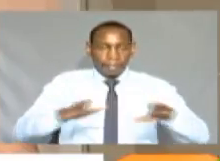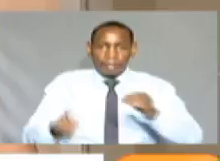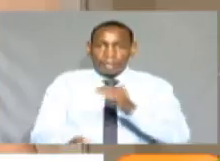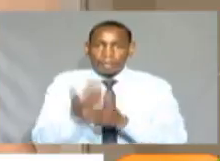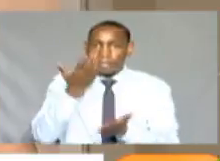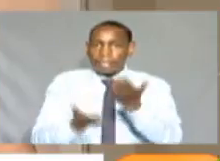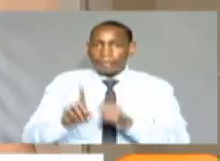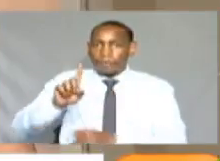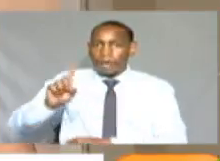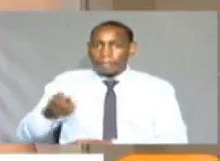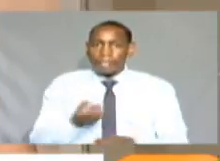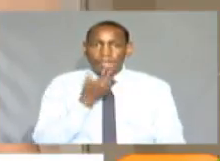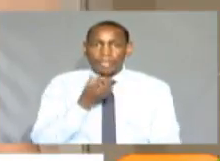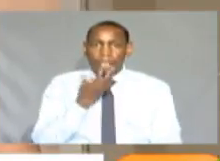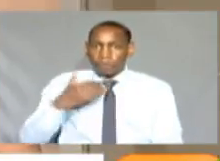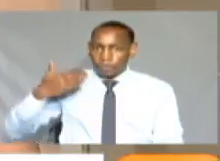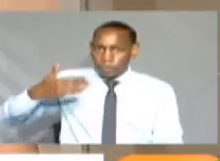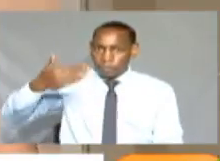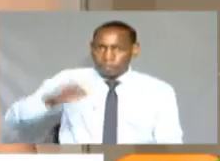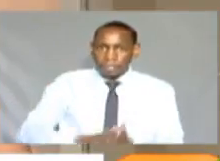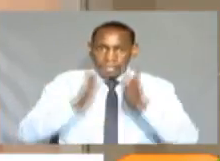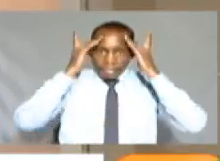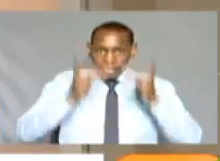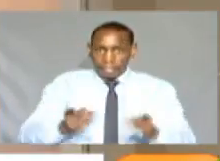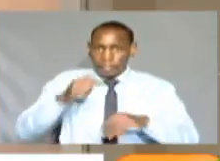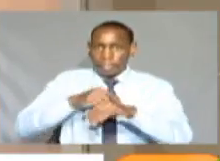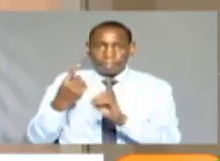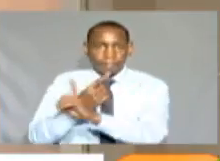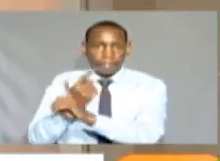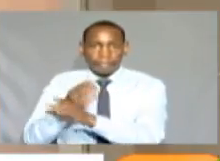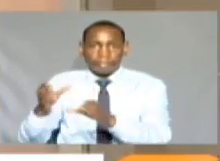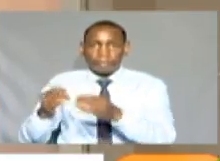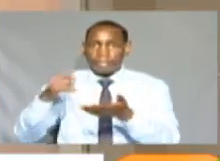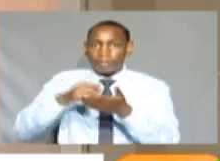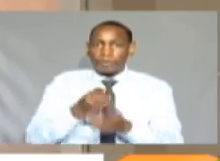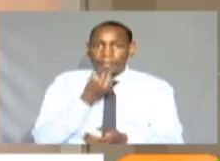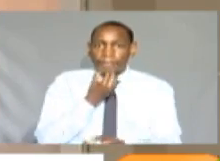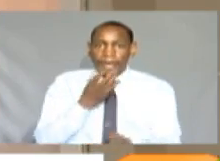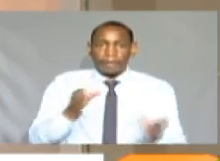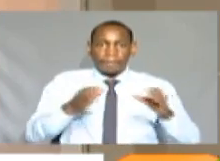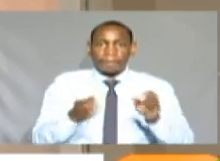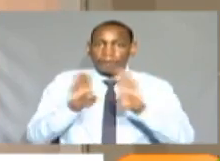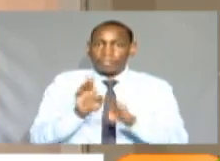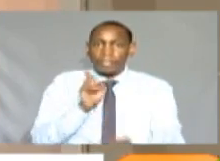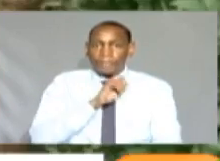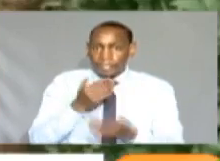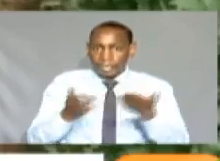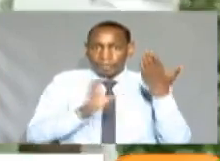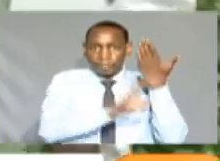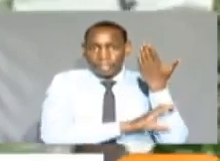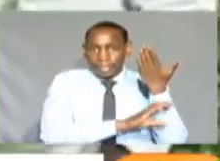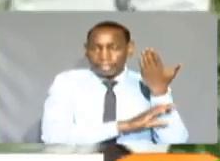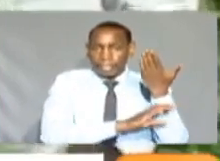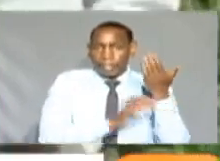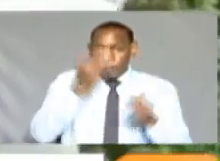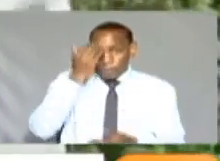estimated 1 million stems of roses every day. The move comes at a time when several companies, including flower farms, have closed down across the country